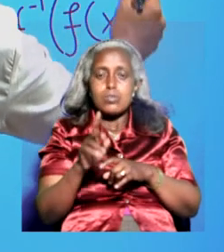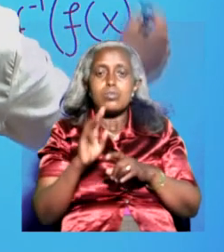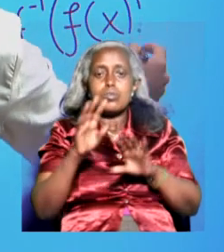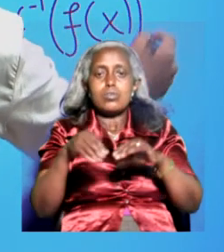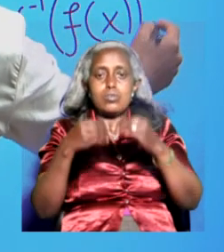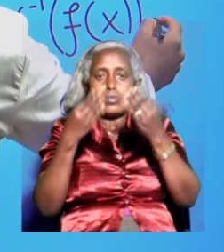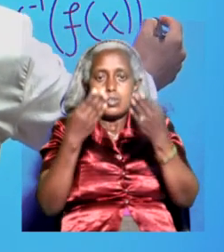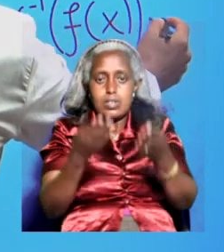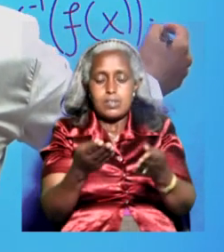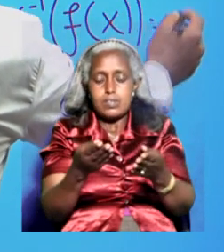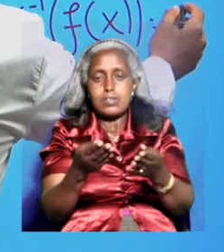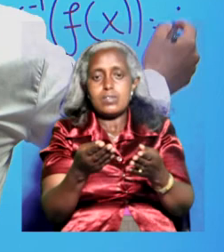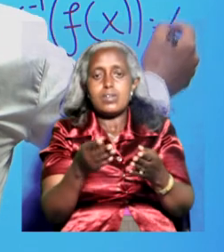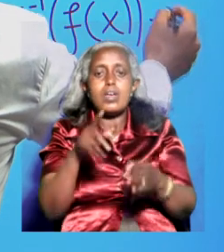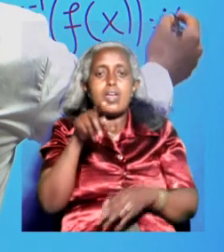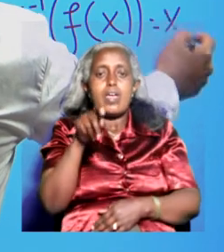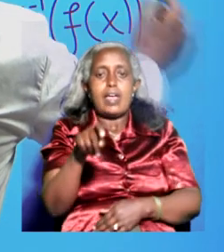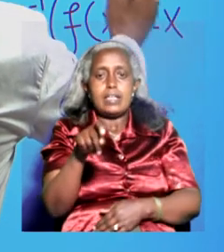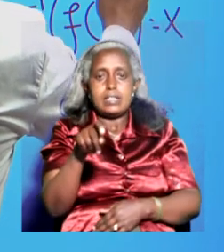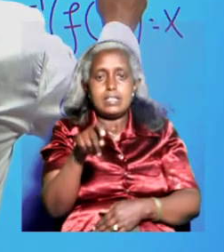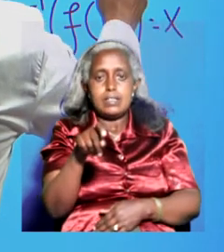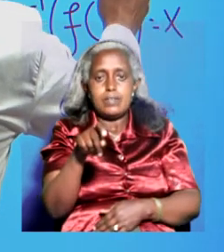gives you x.